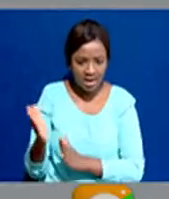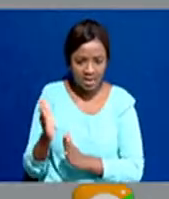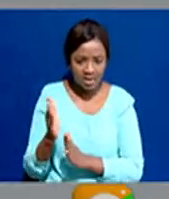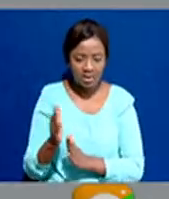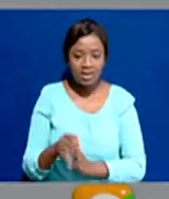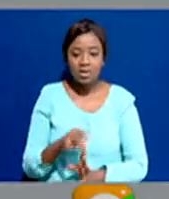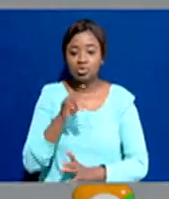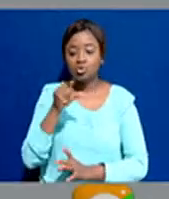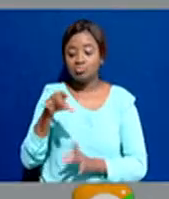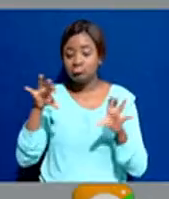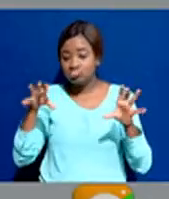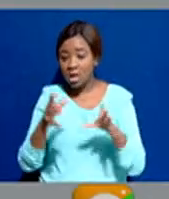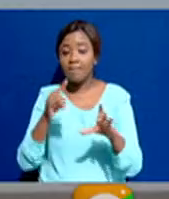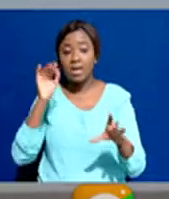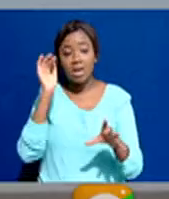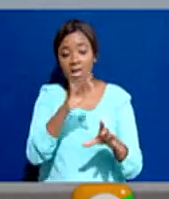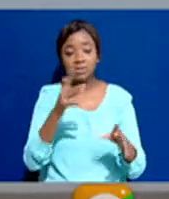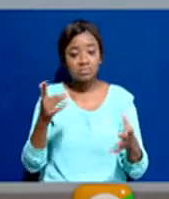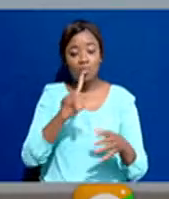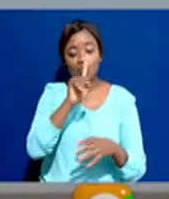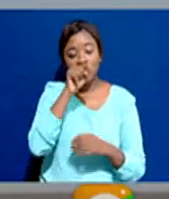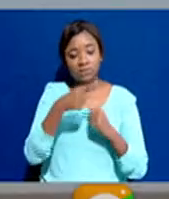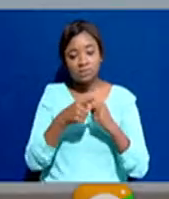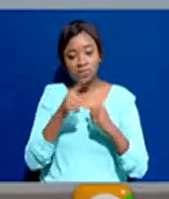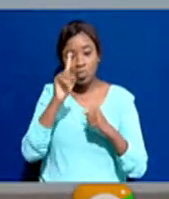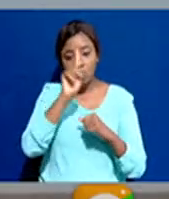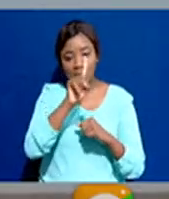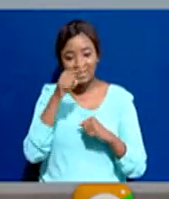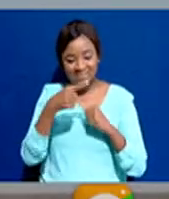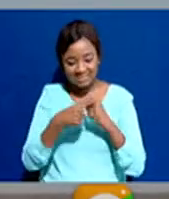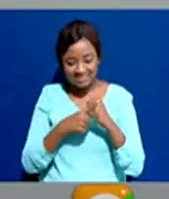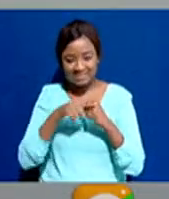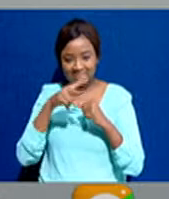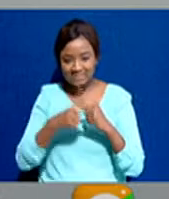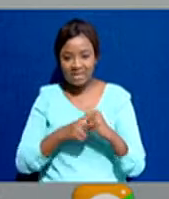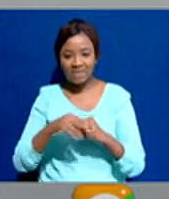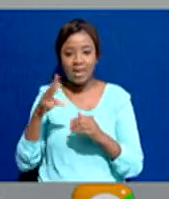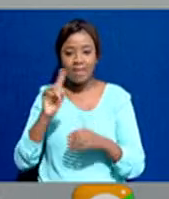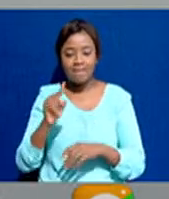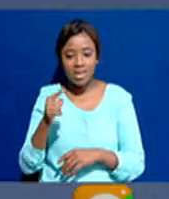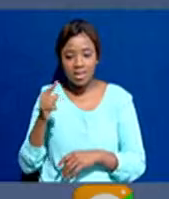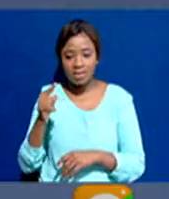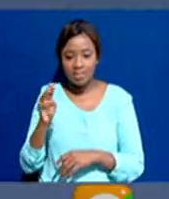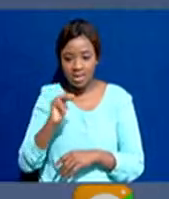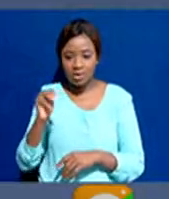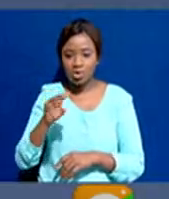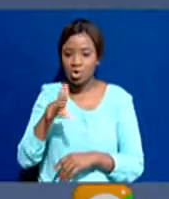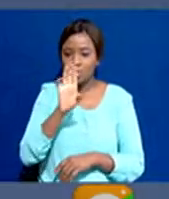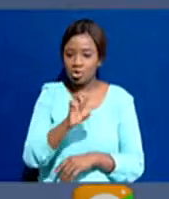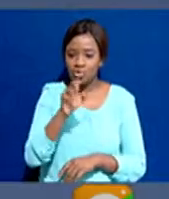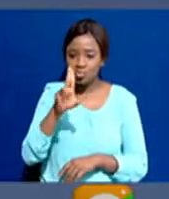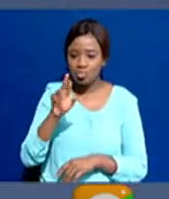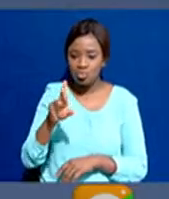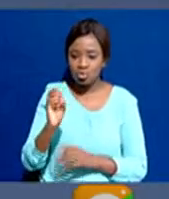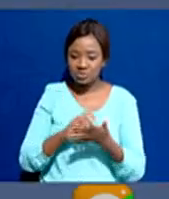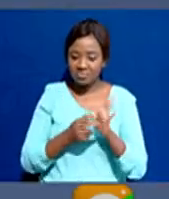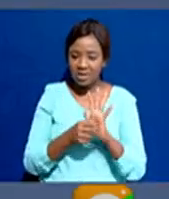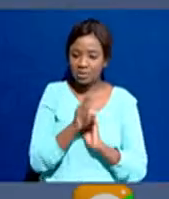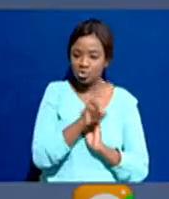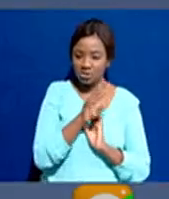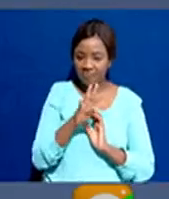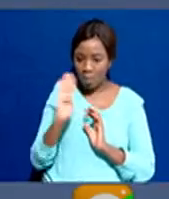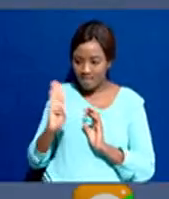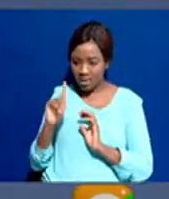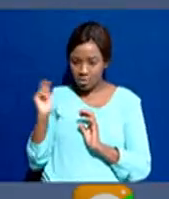The company demanded for 167 million euros, an equivalent of 24 billion Kenyan shillings. The